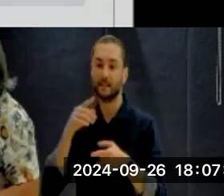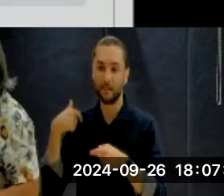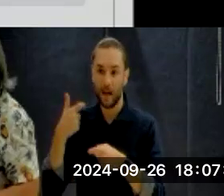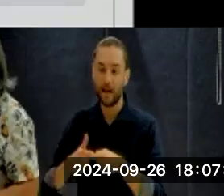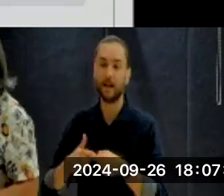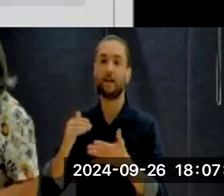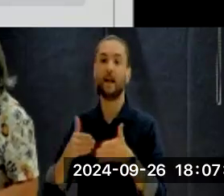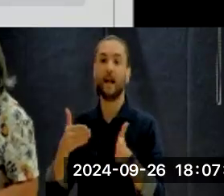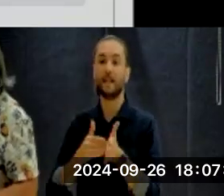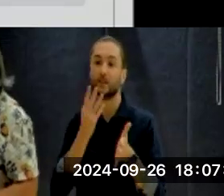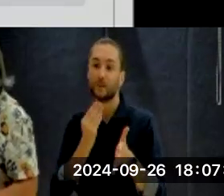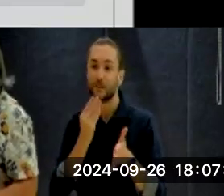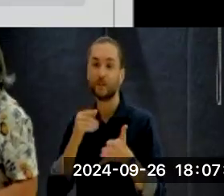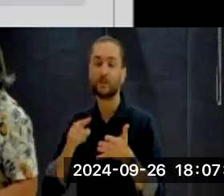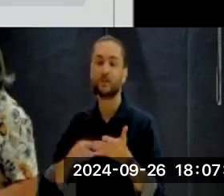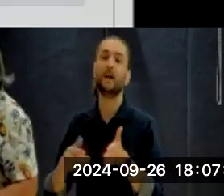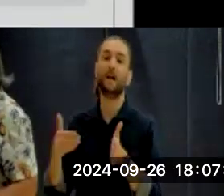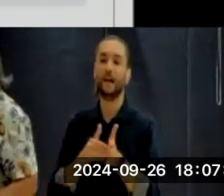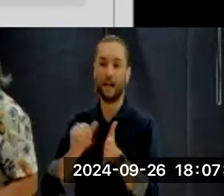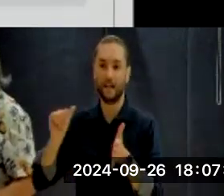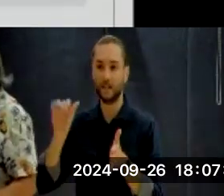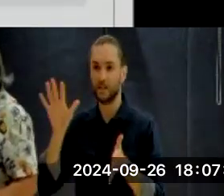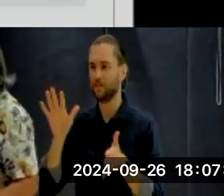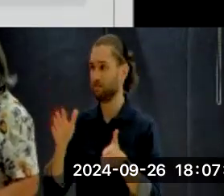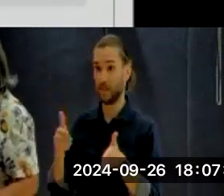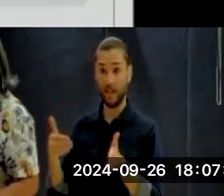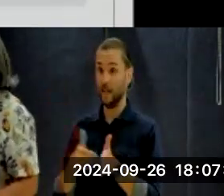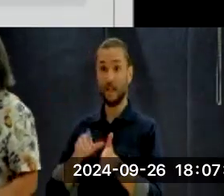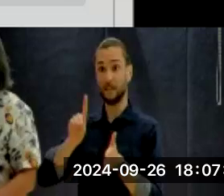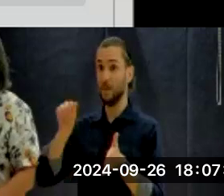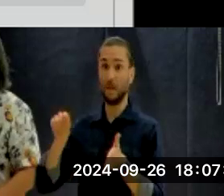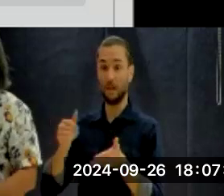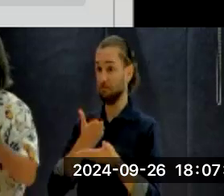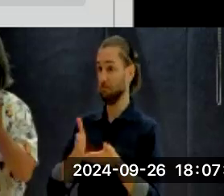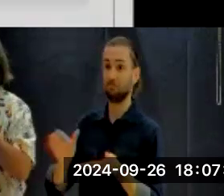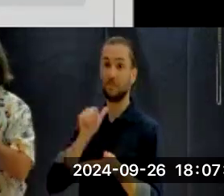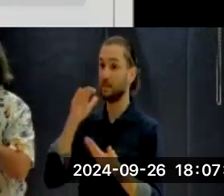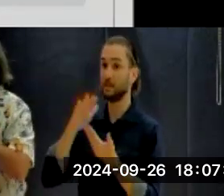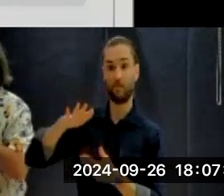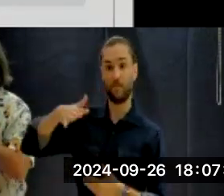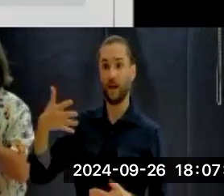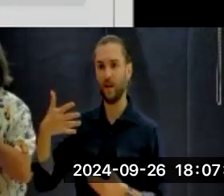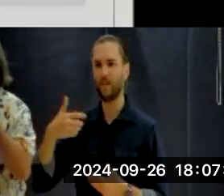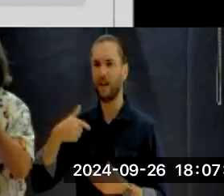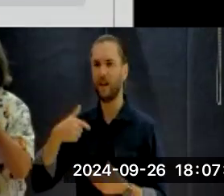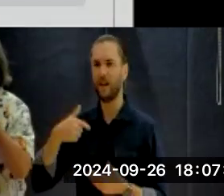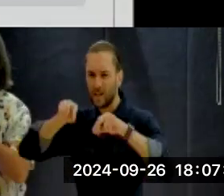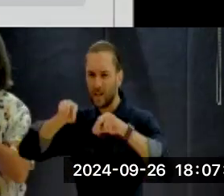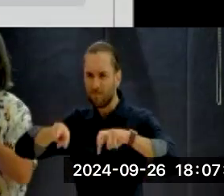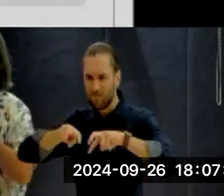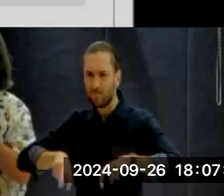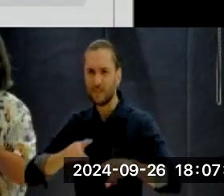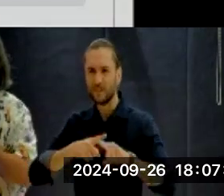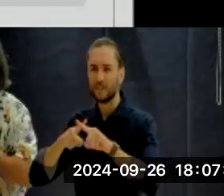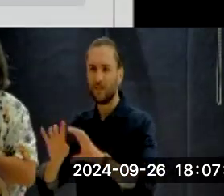so anti-disability doesn't fall into the top 5. And I tried to see if there are intersectional categories. So Eric talked a bit